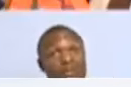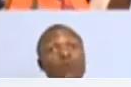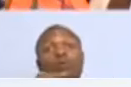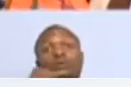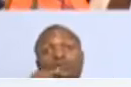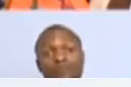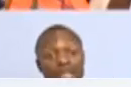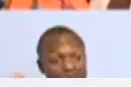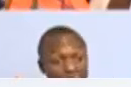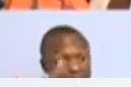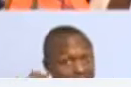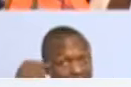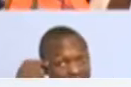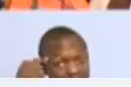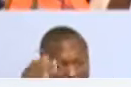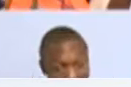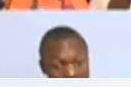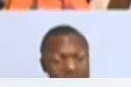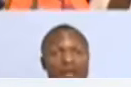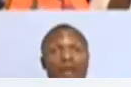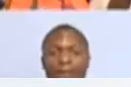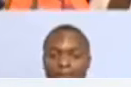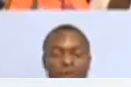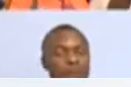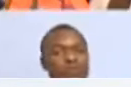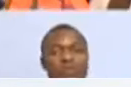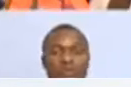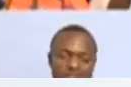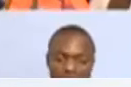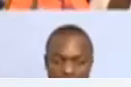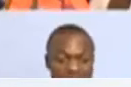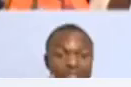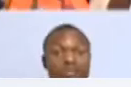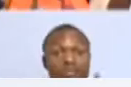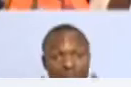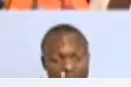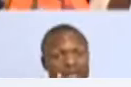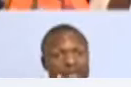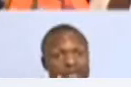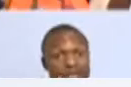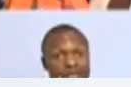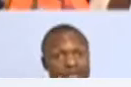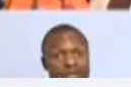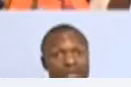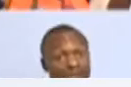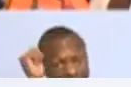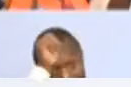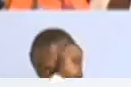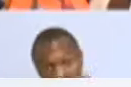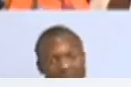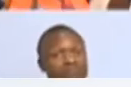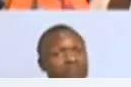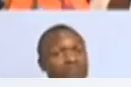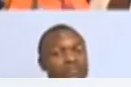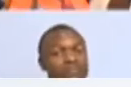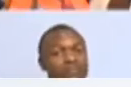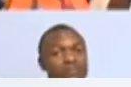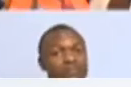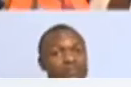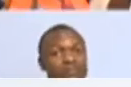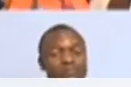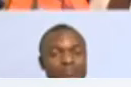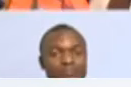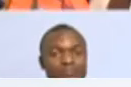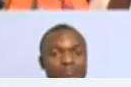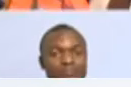your government will continue to create strategic partnerships in the region, on the African continent,